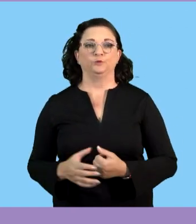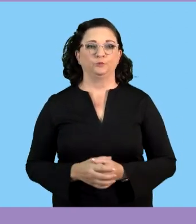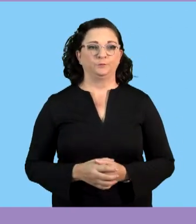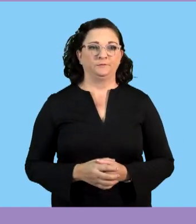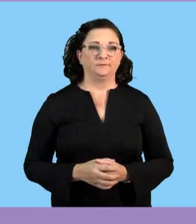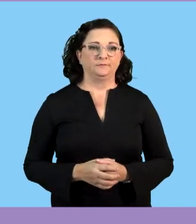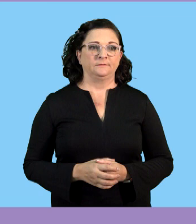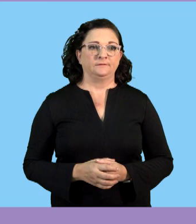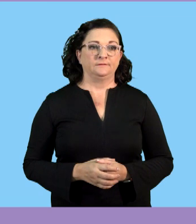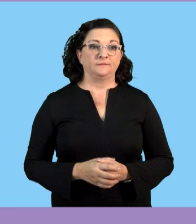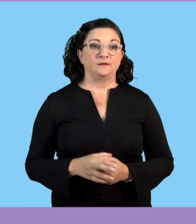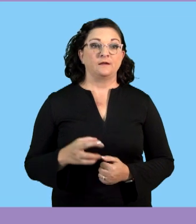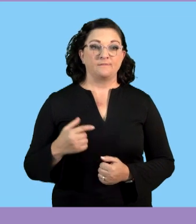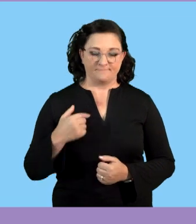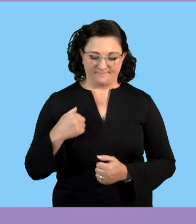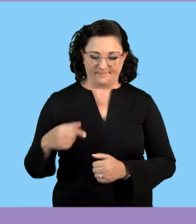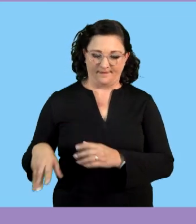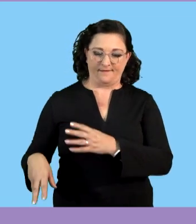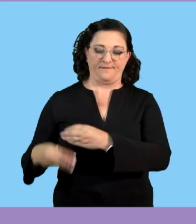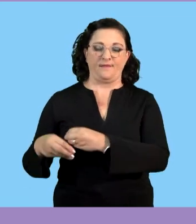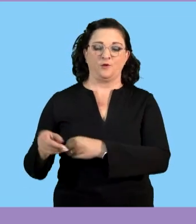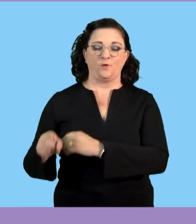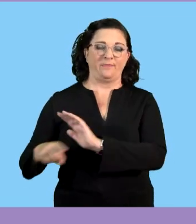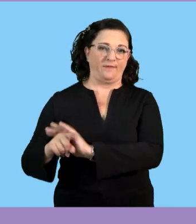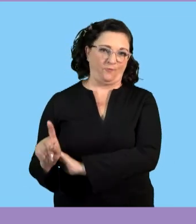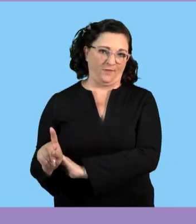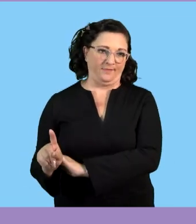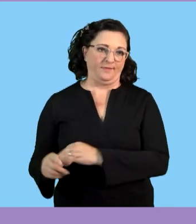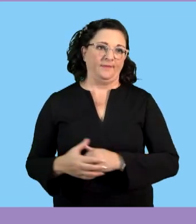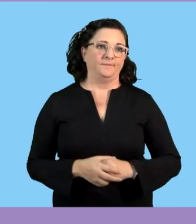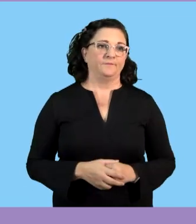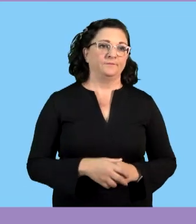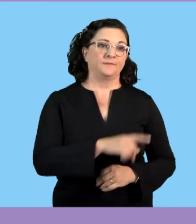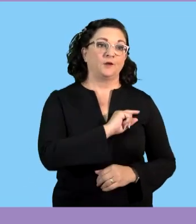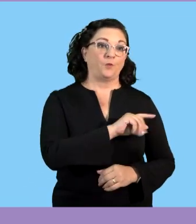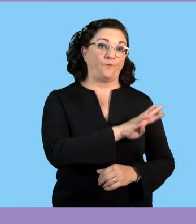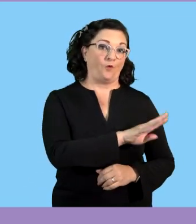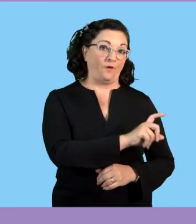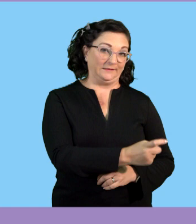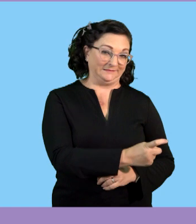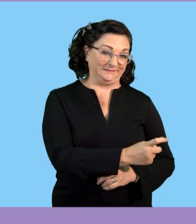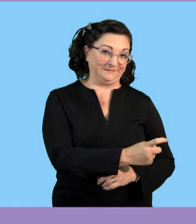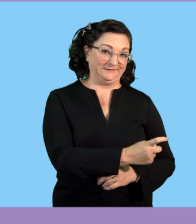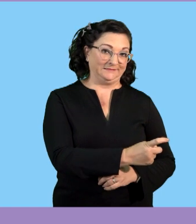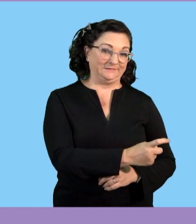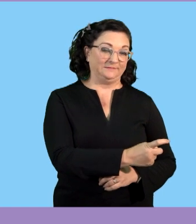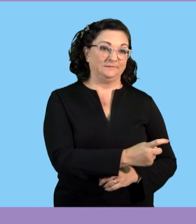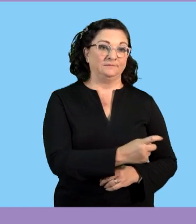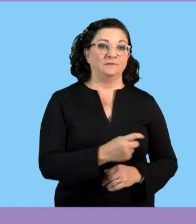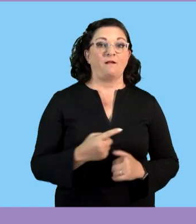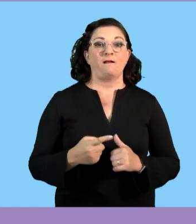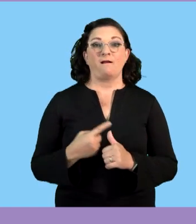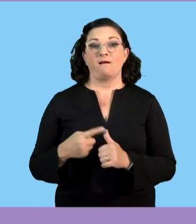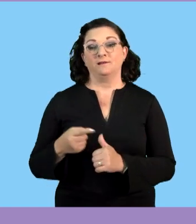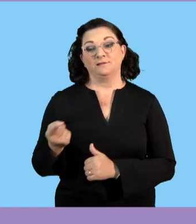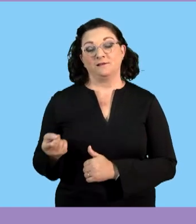side as well. So even on the right-hand side, I've added a negative 1. So this is going to leave me with 4x on the left-hand